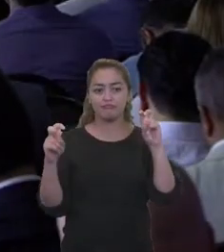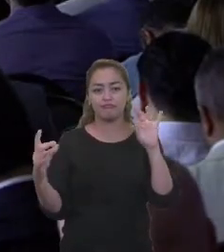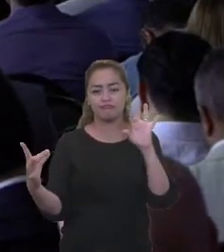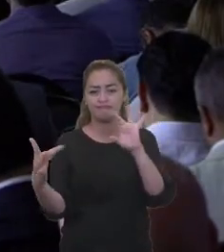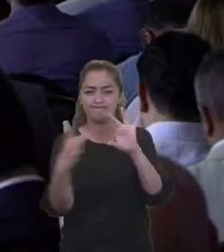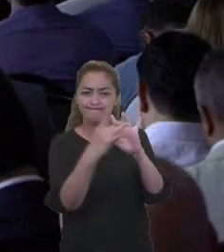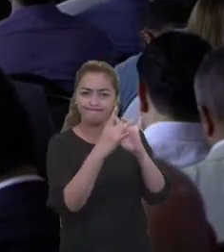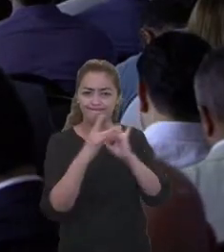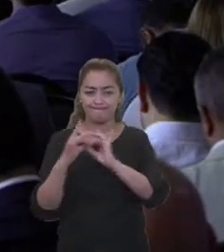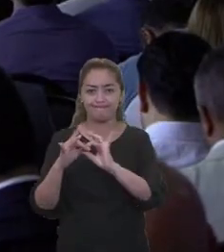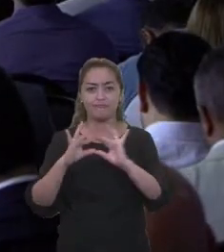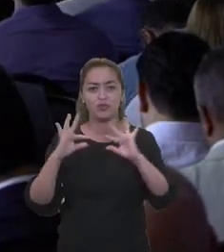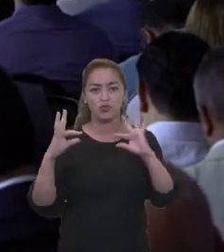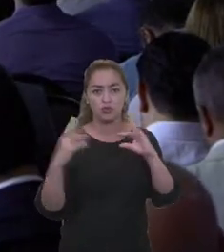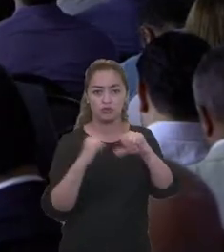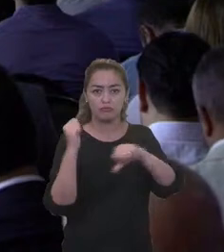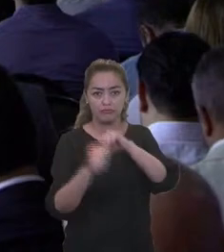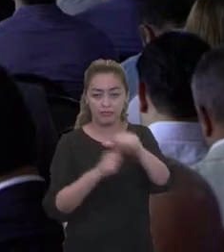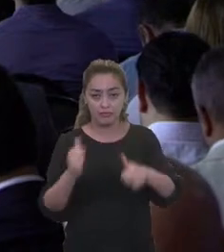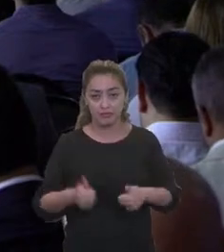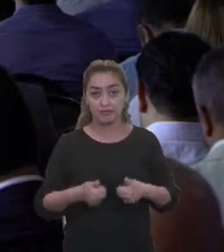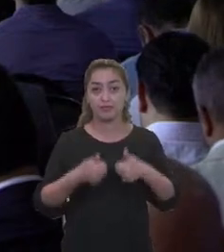which is about connectivity,